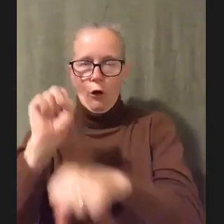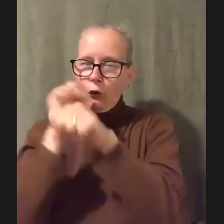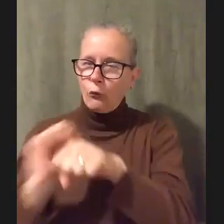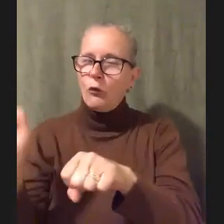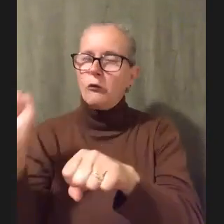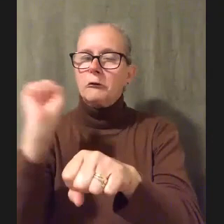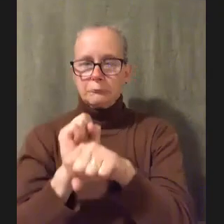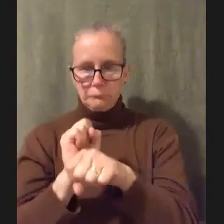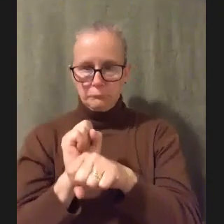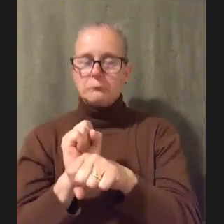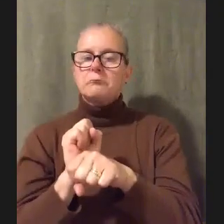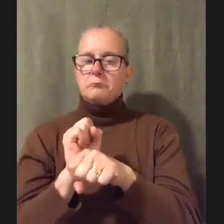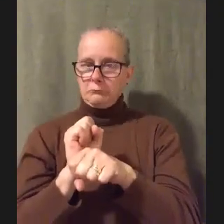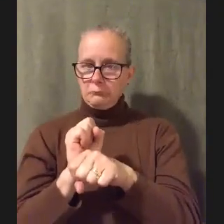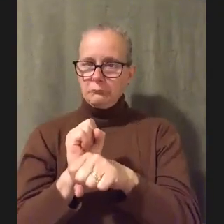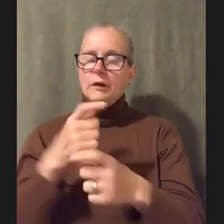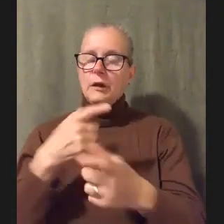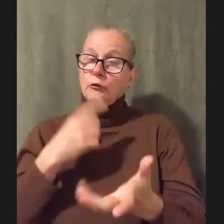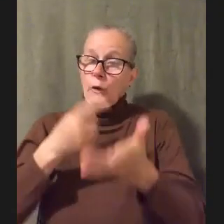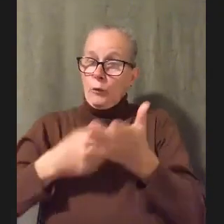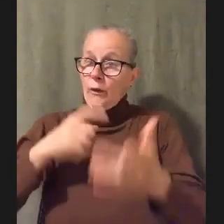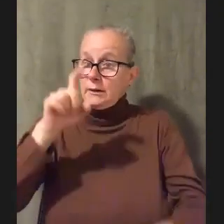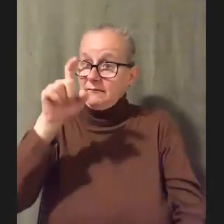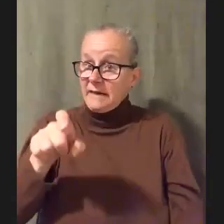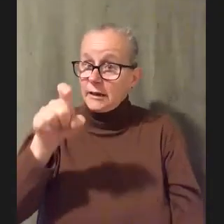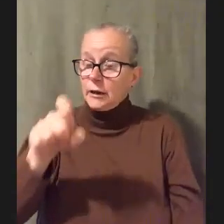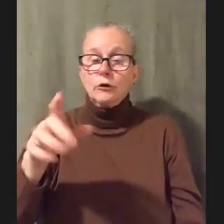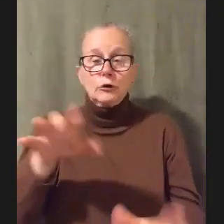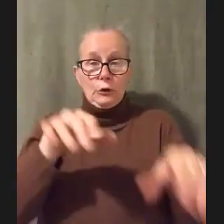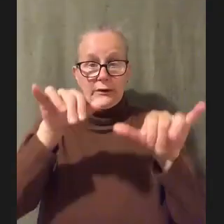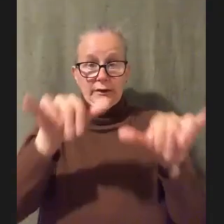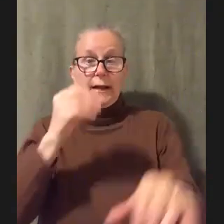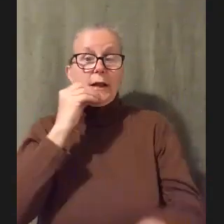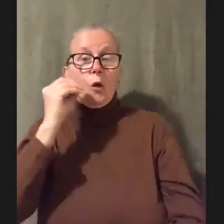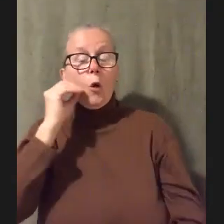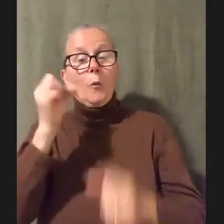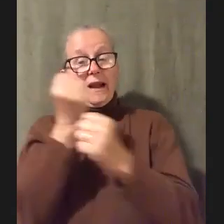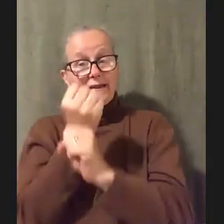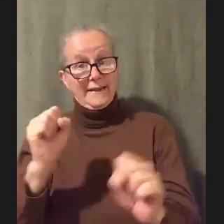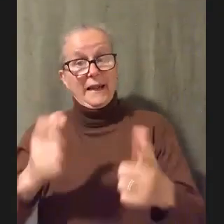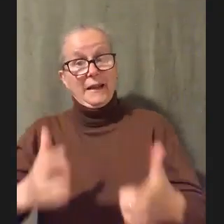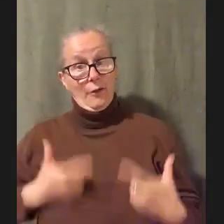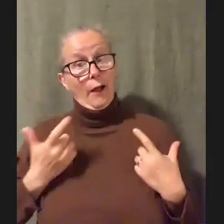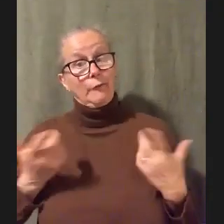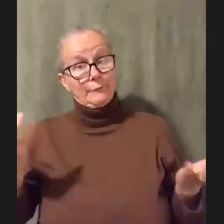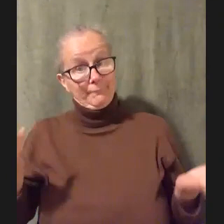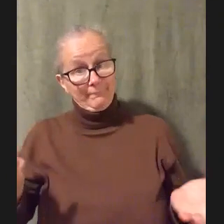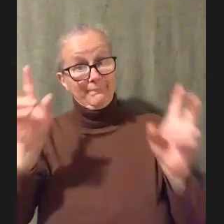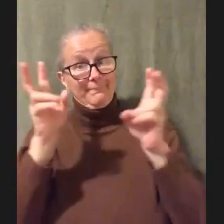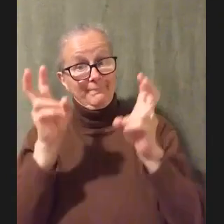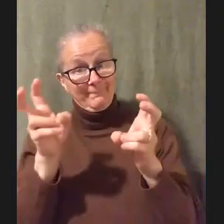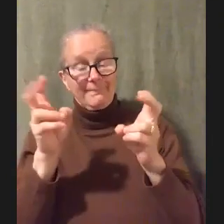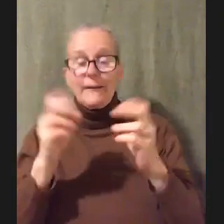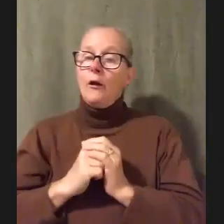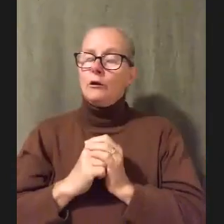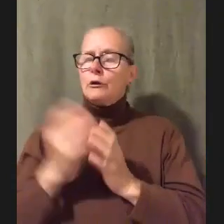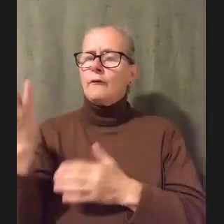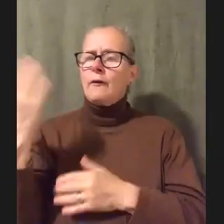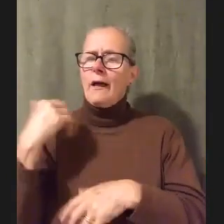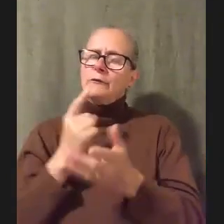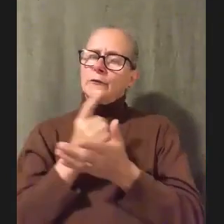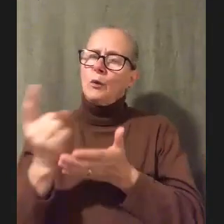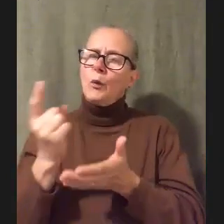and doing what it's necessary to stay healthy and to save lives, frankly. So over the last several weeks,